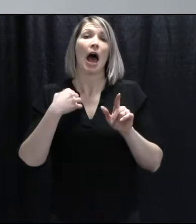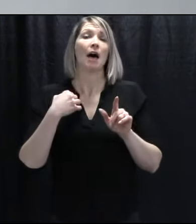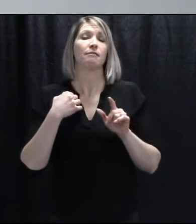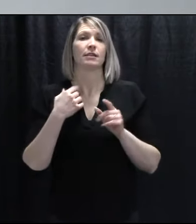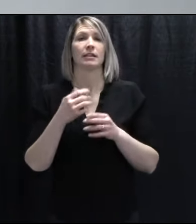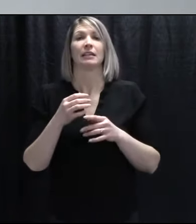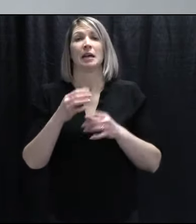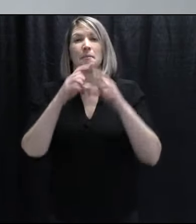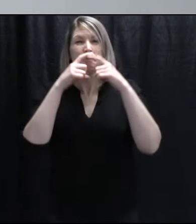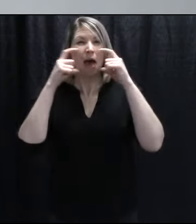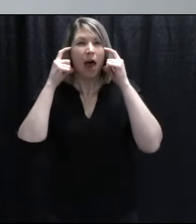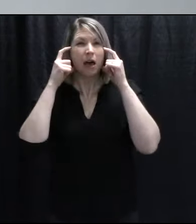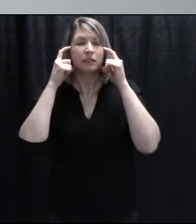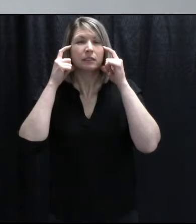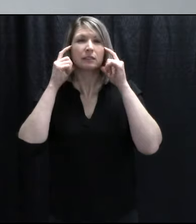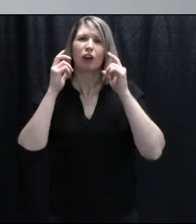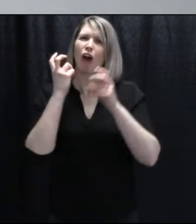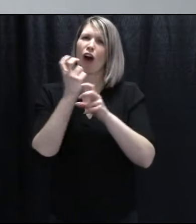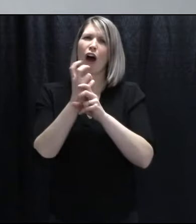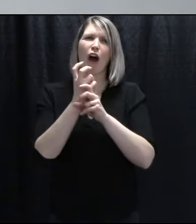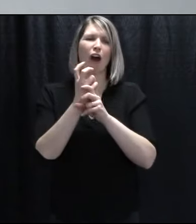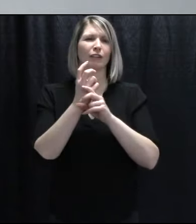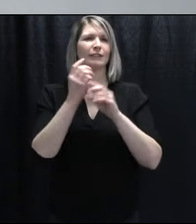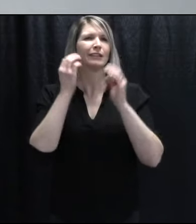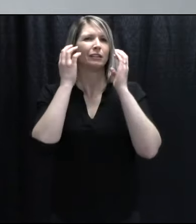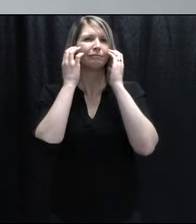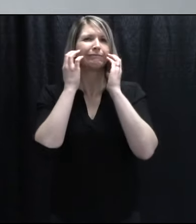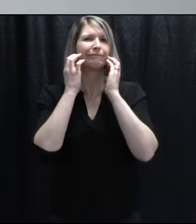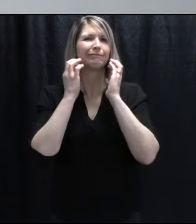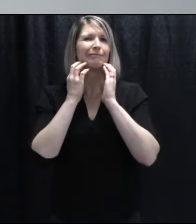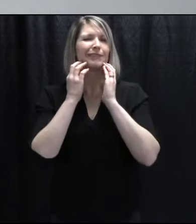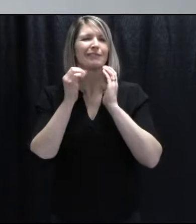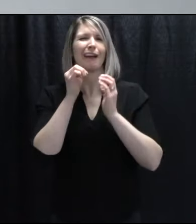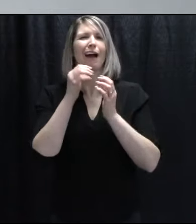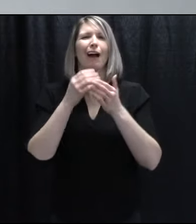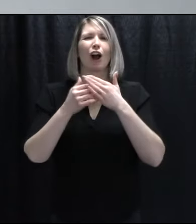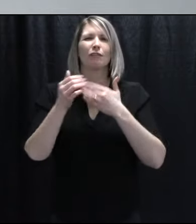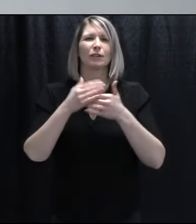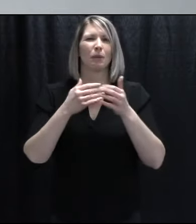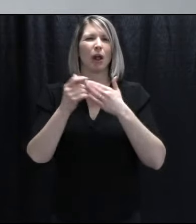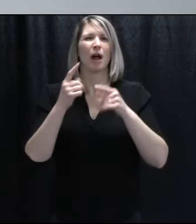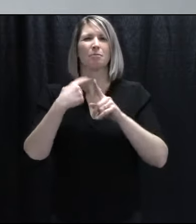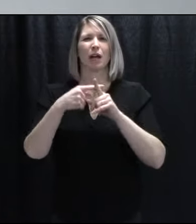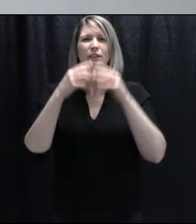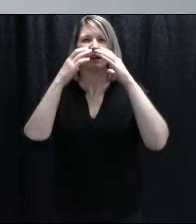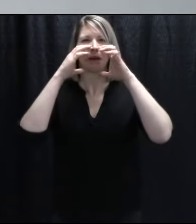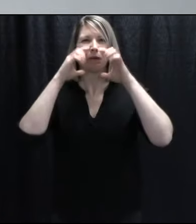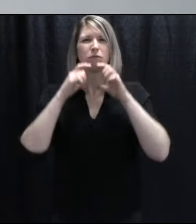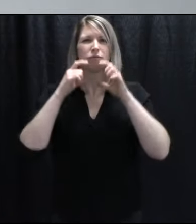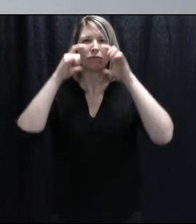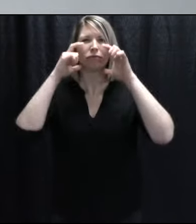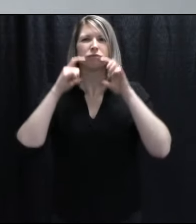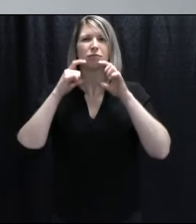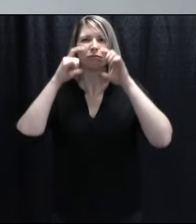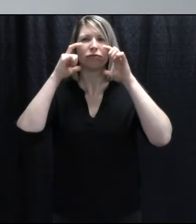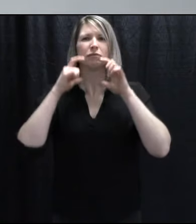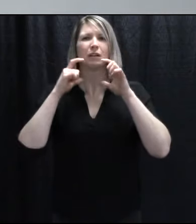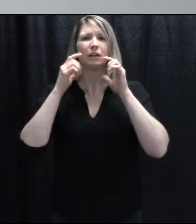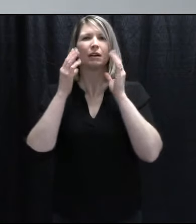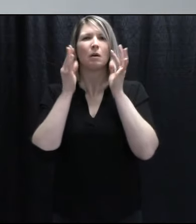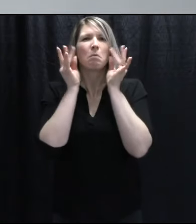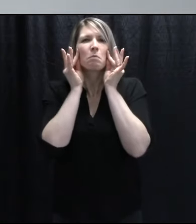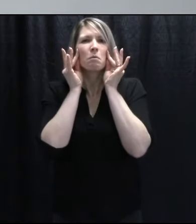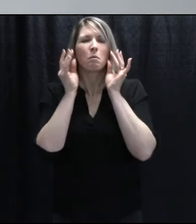it interfering with the fit of those masks. So we do make recommendations in that situation, but otherwise there's no public health